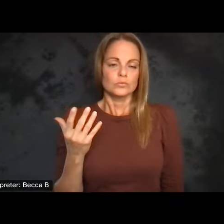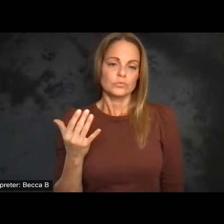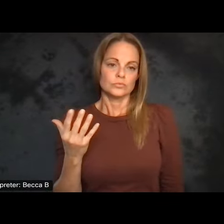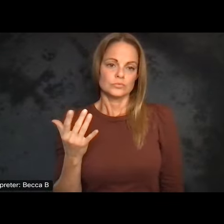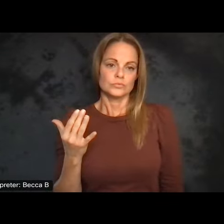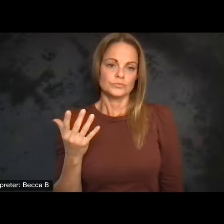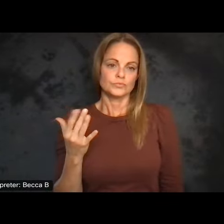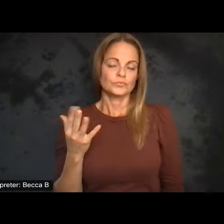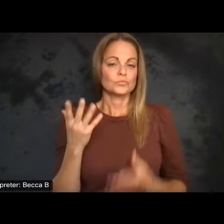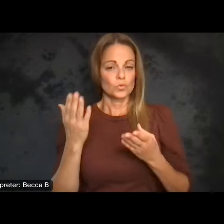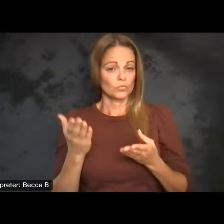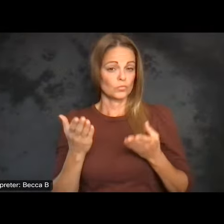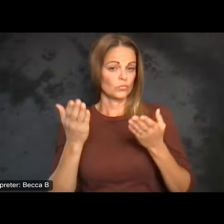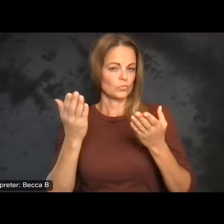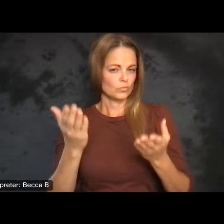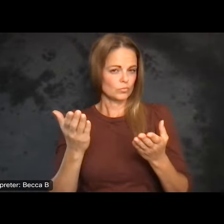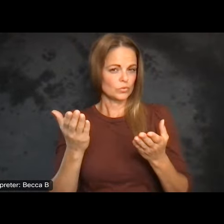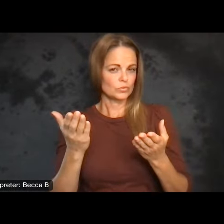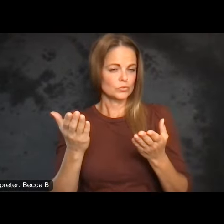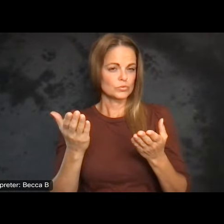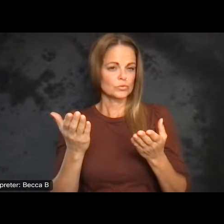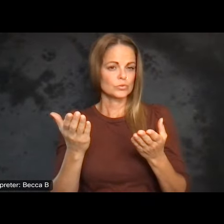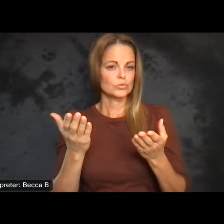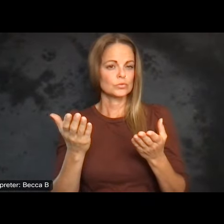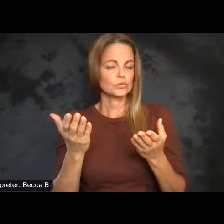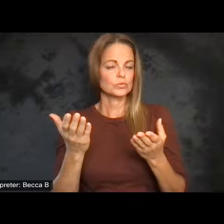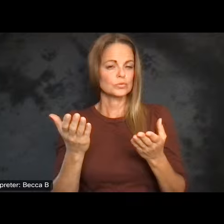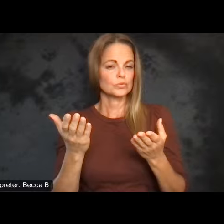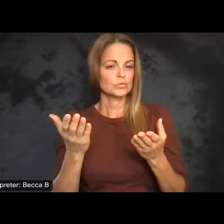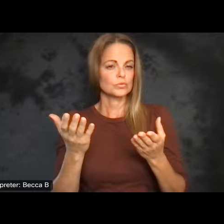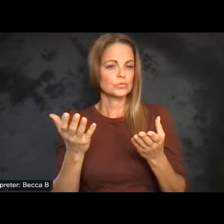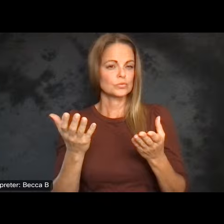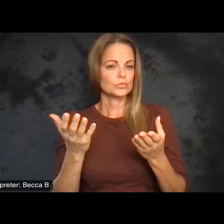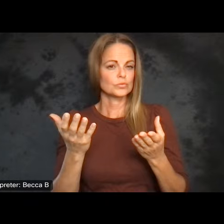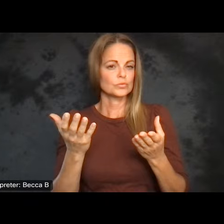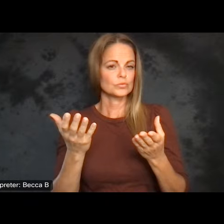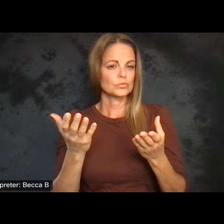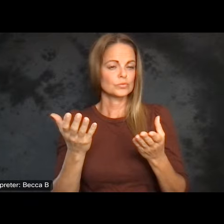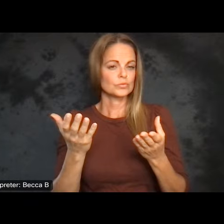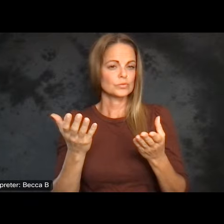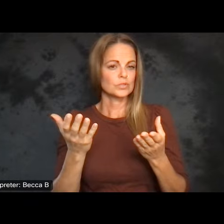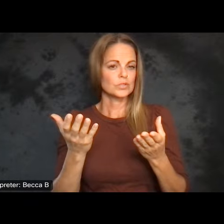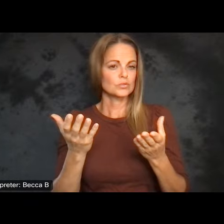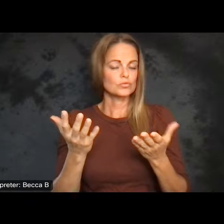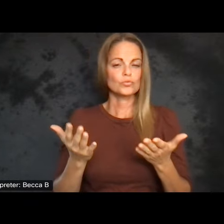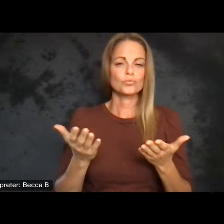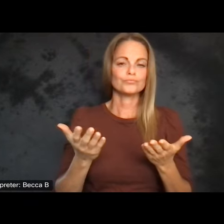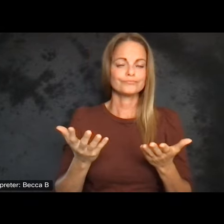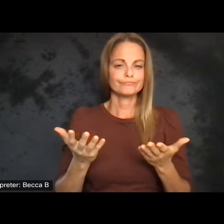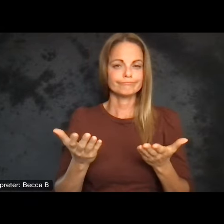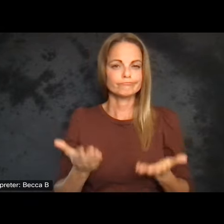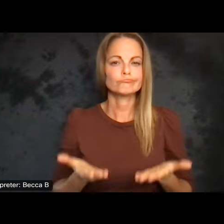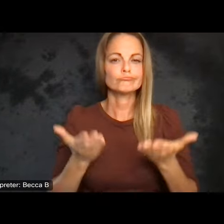the motion would be to recommend everything outside of